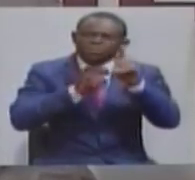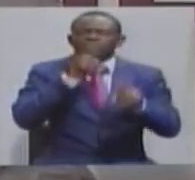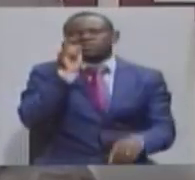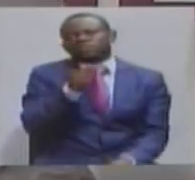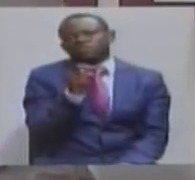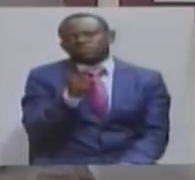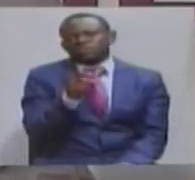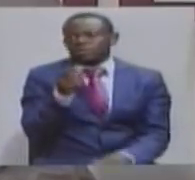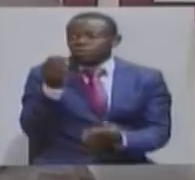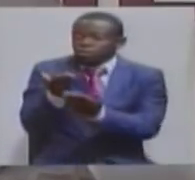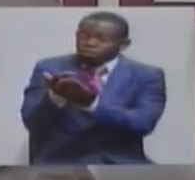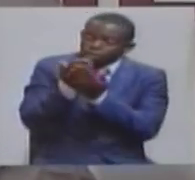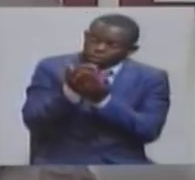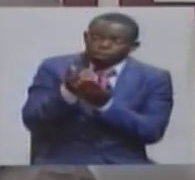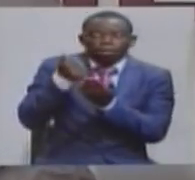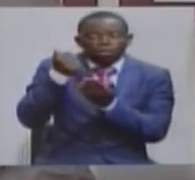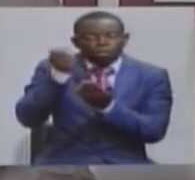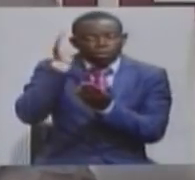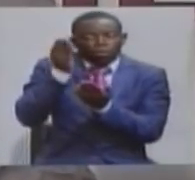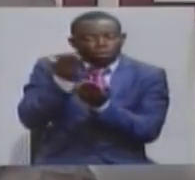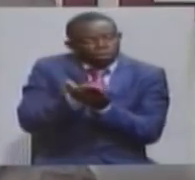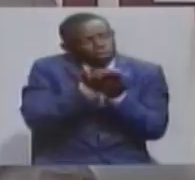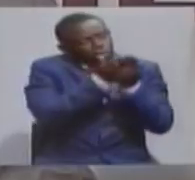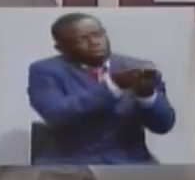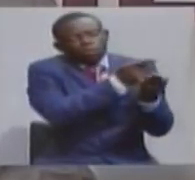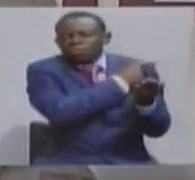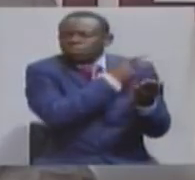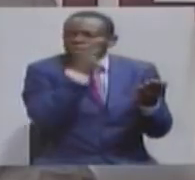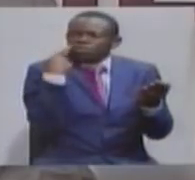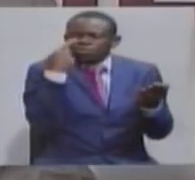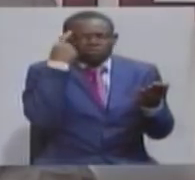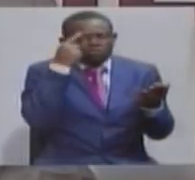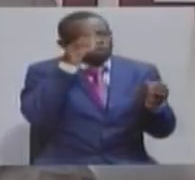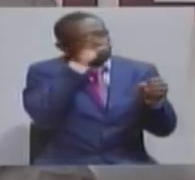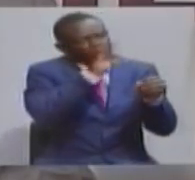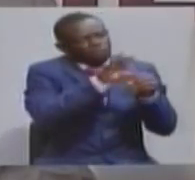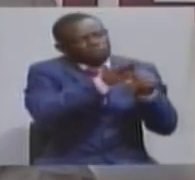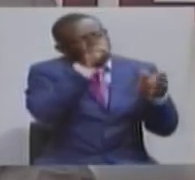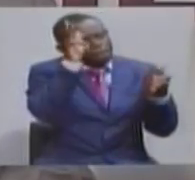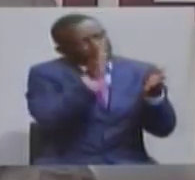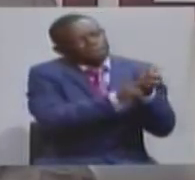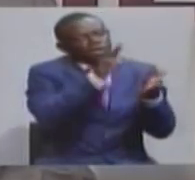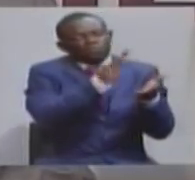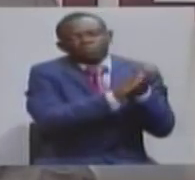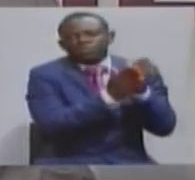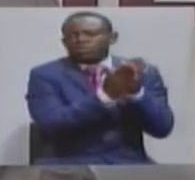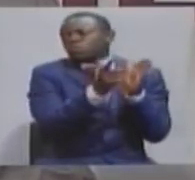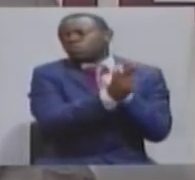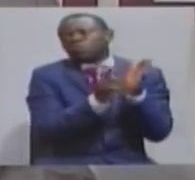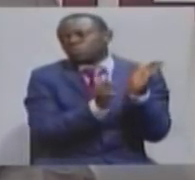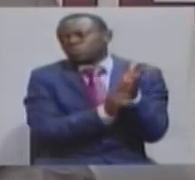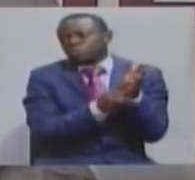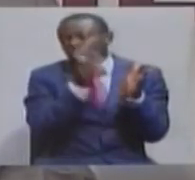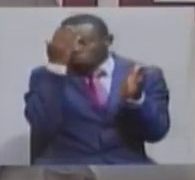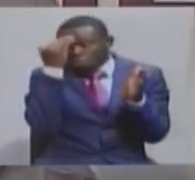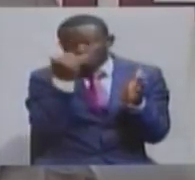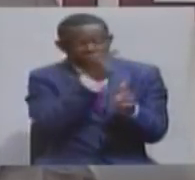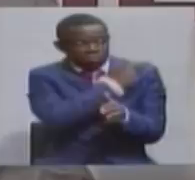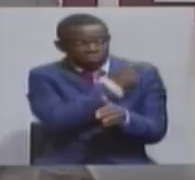And we'll take it to Parliament for Parliament to finally legislate, because the legislative function in Zambia vests in